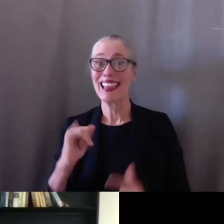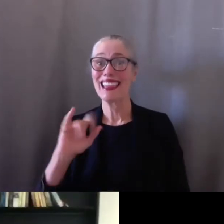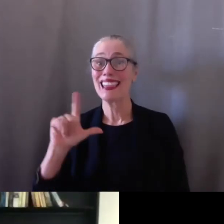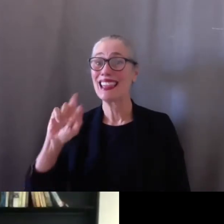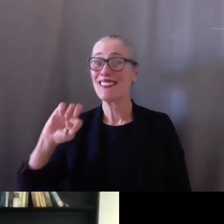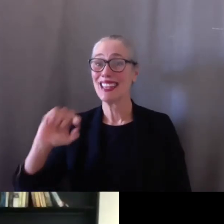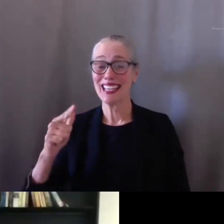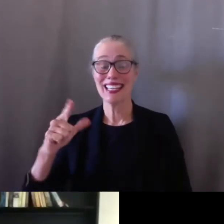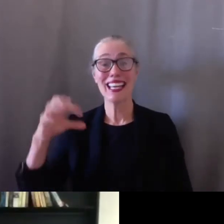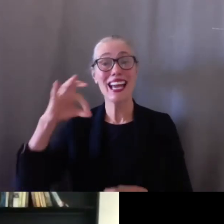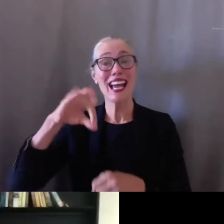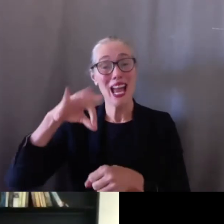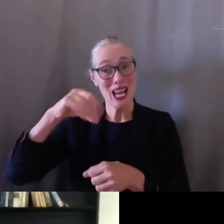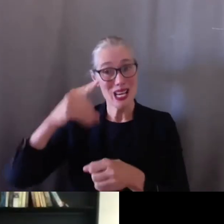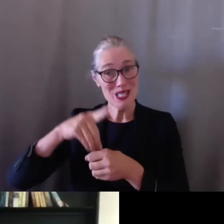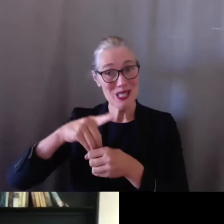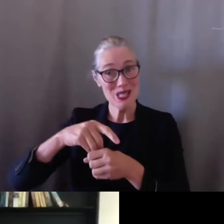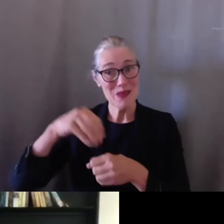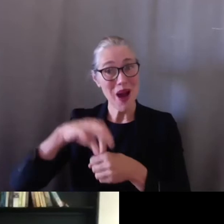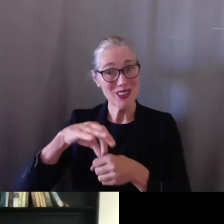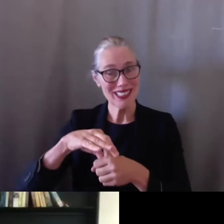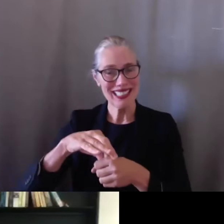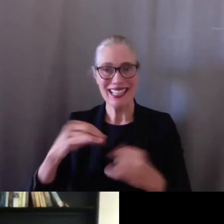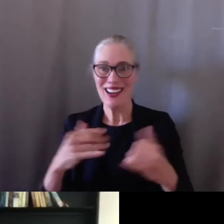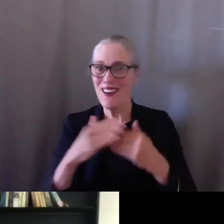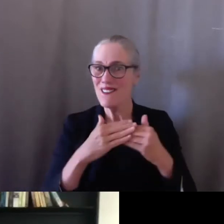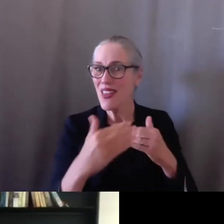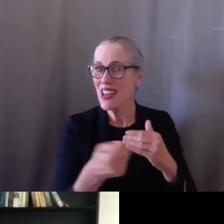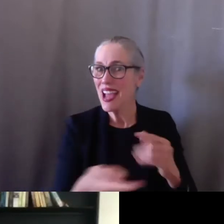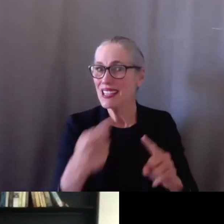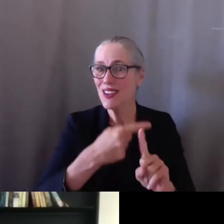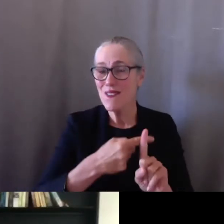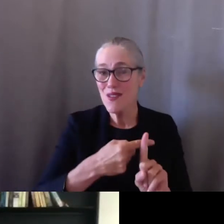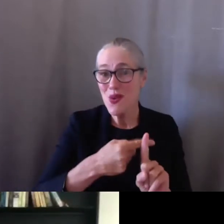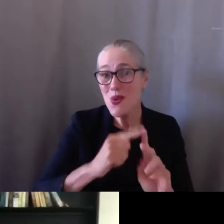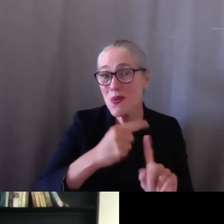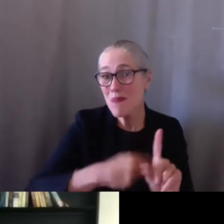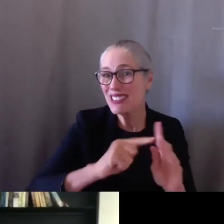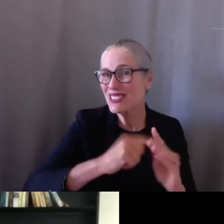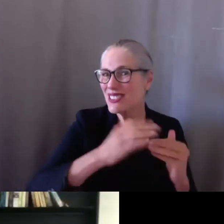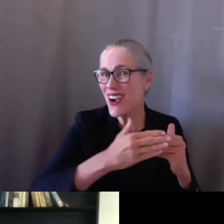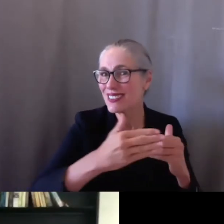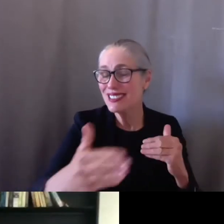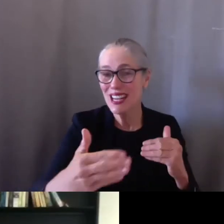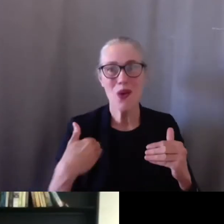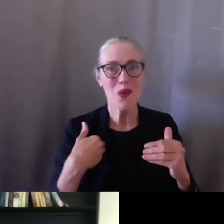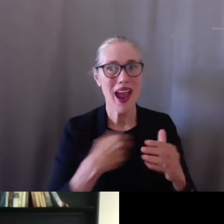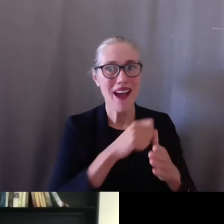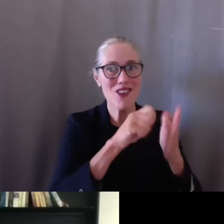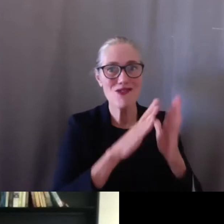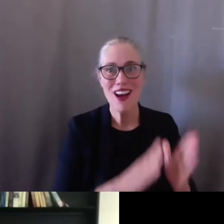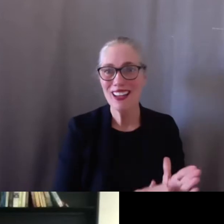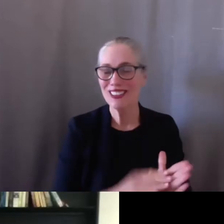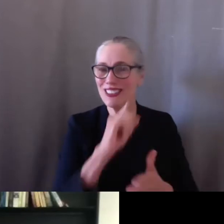conditions under which an equitable, vibrant, and just democracy can thrive. Before I introduce today's